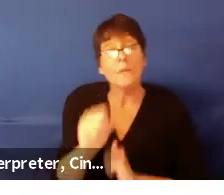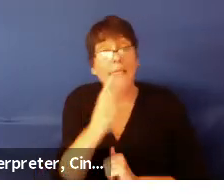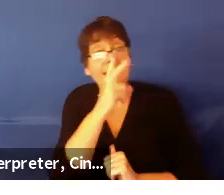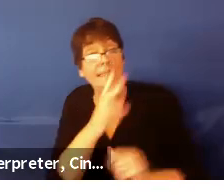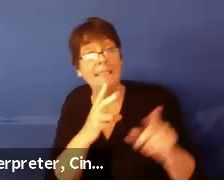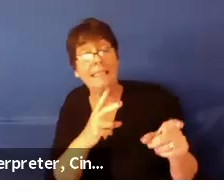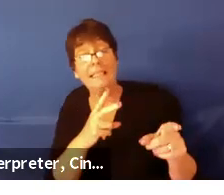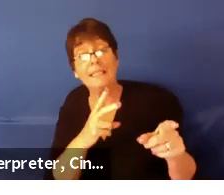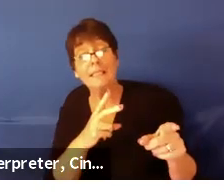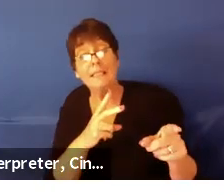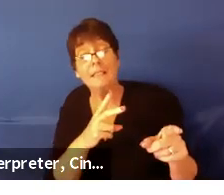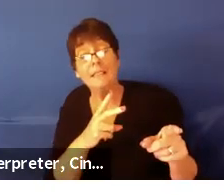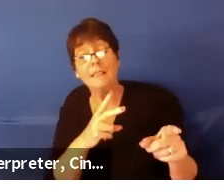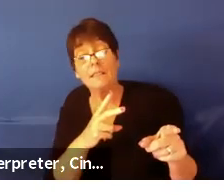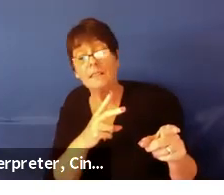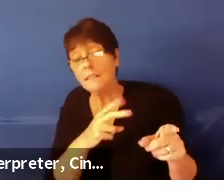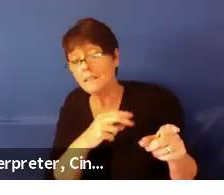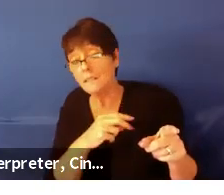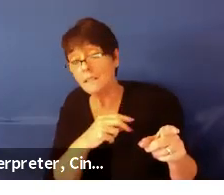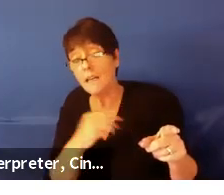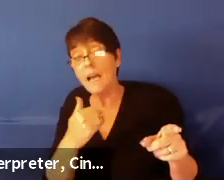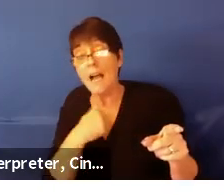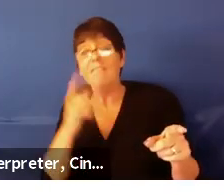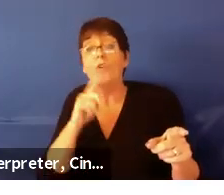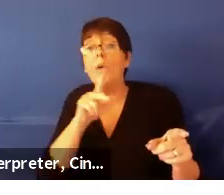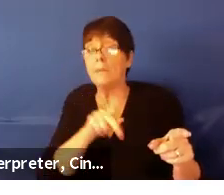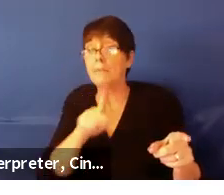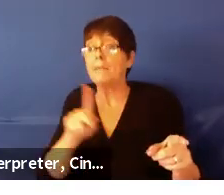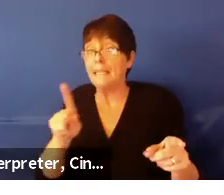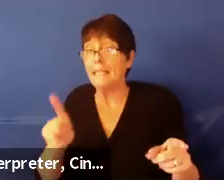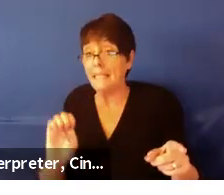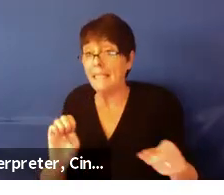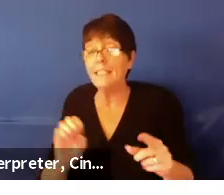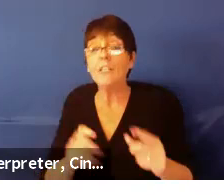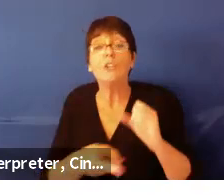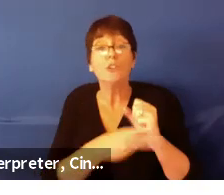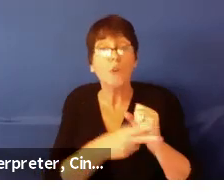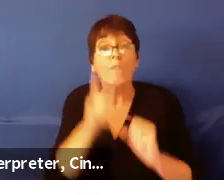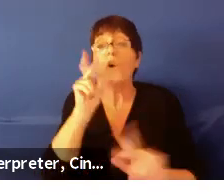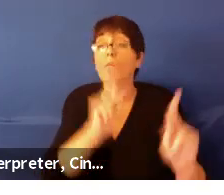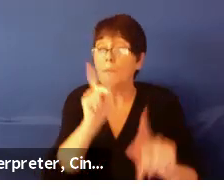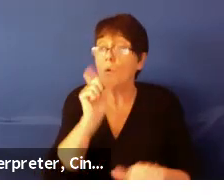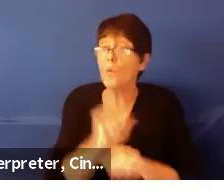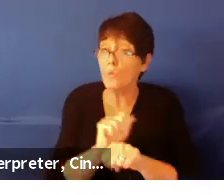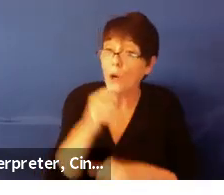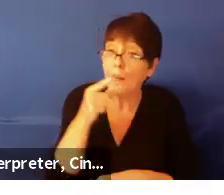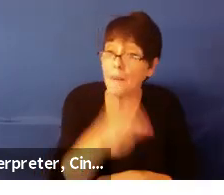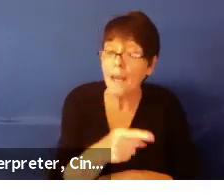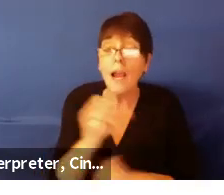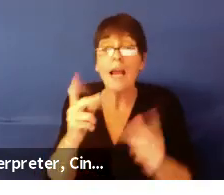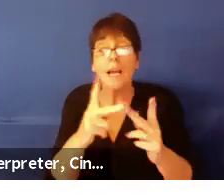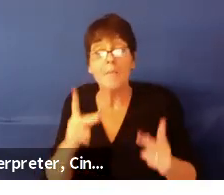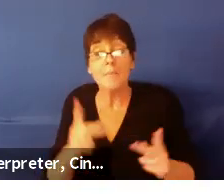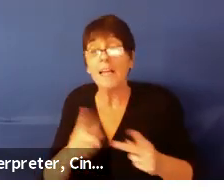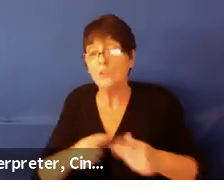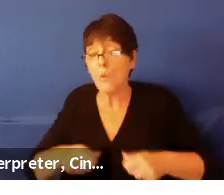there is a room for personal protective equipment storage for those working in there, and a place for them to take all